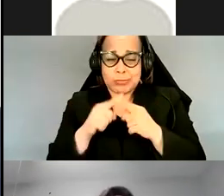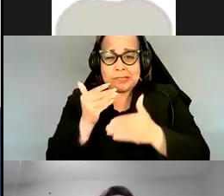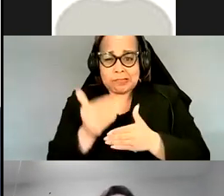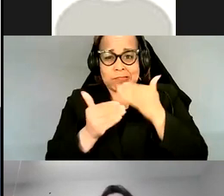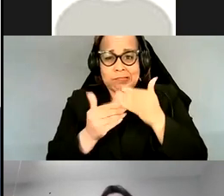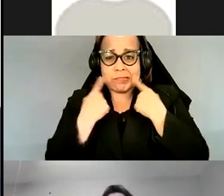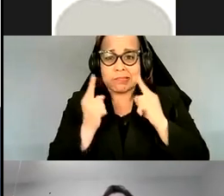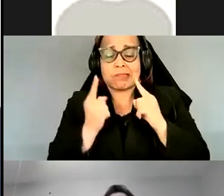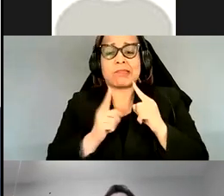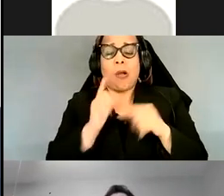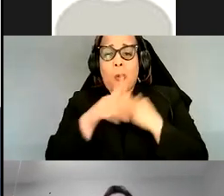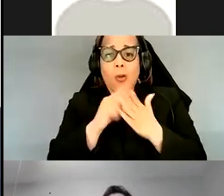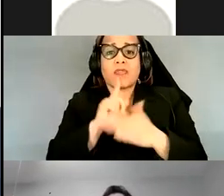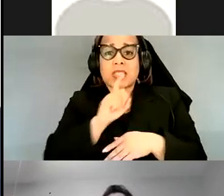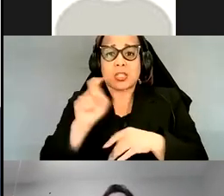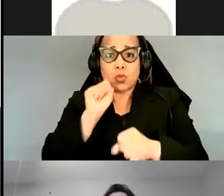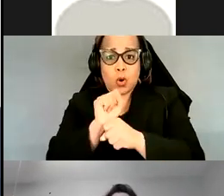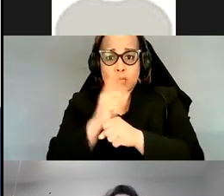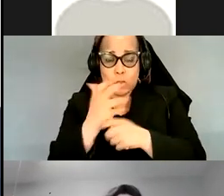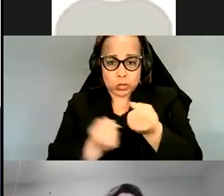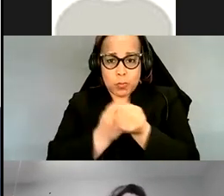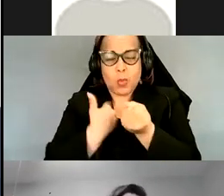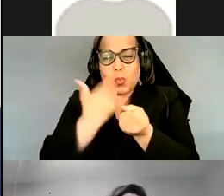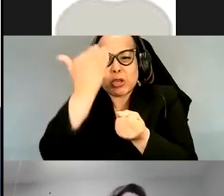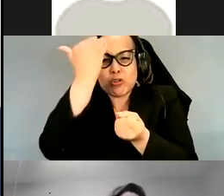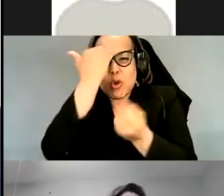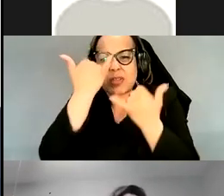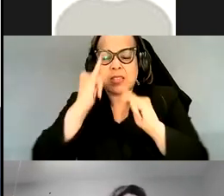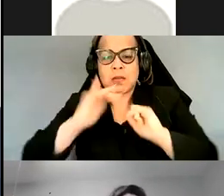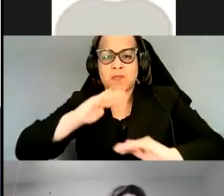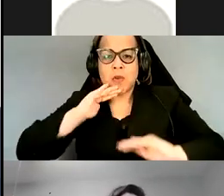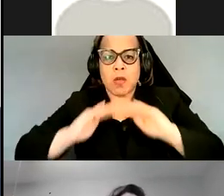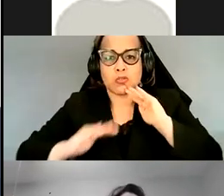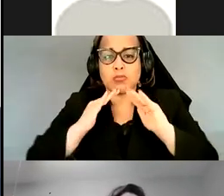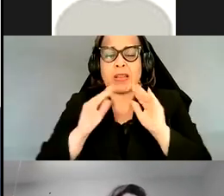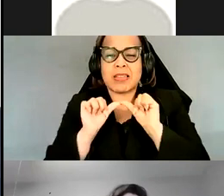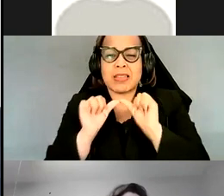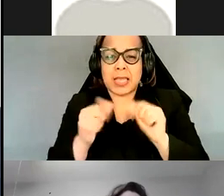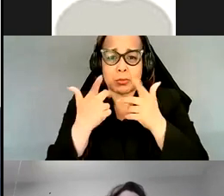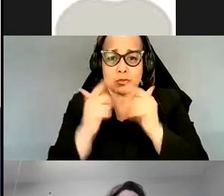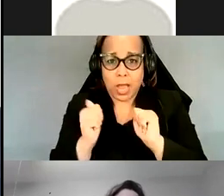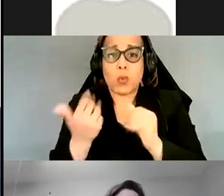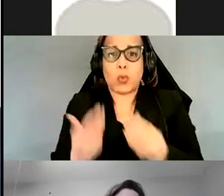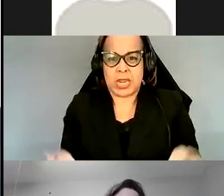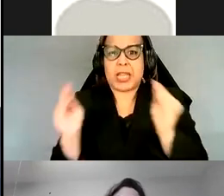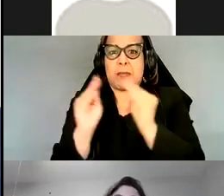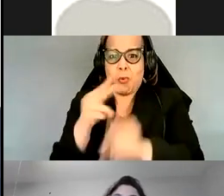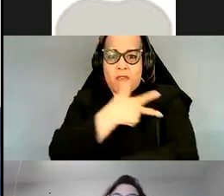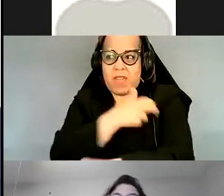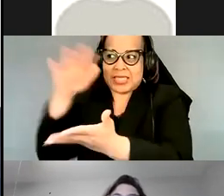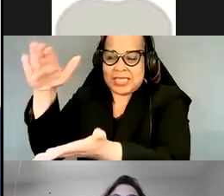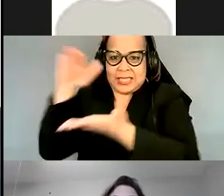of the different essential workers that we're looking to support, but we know that it's still frustrating. Keep trying. We are getting more vaccine all the